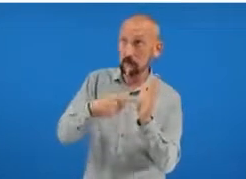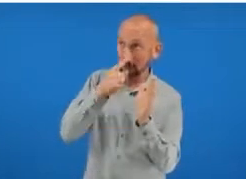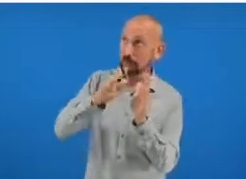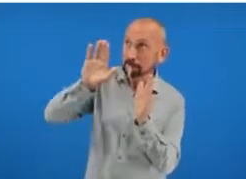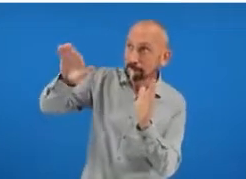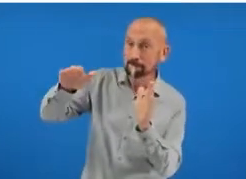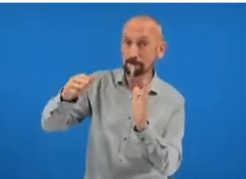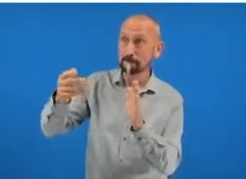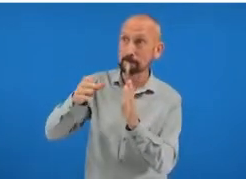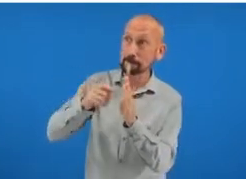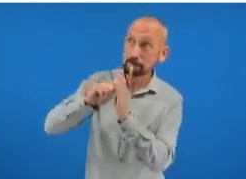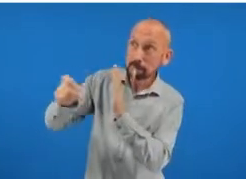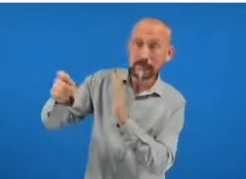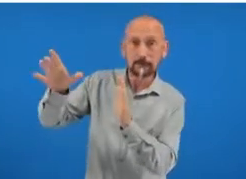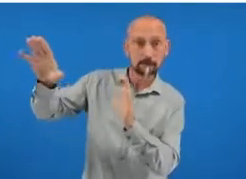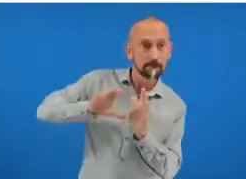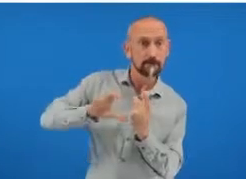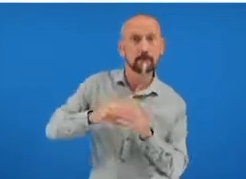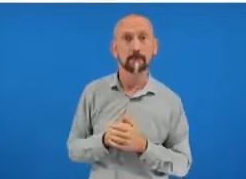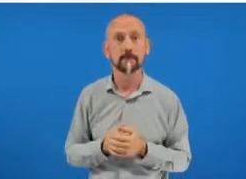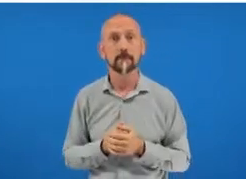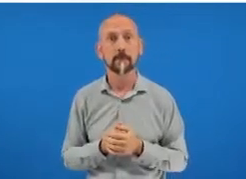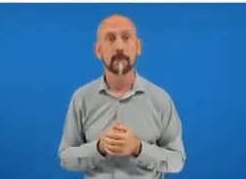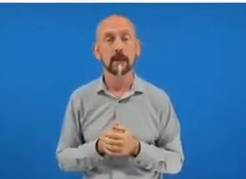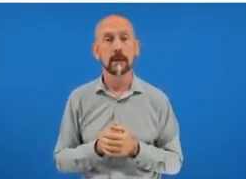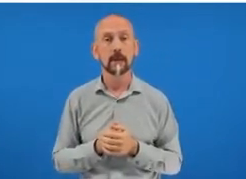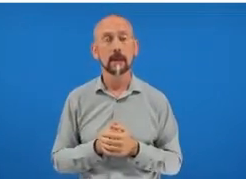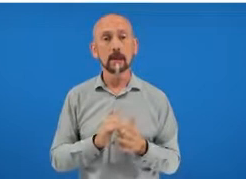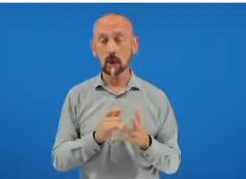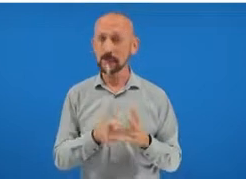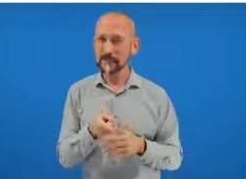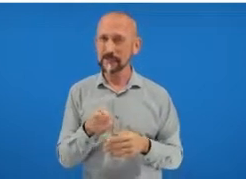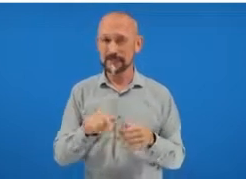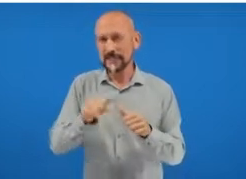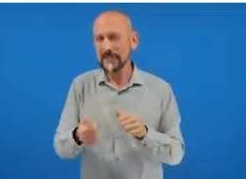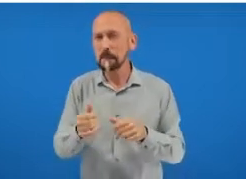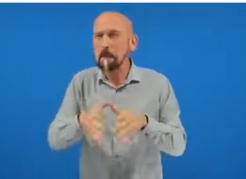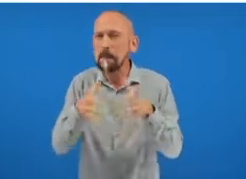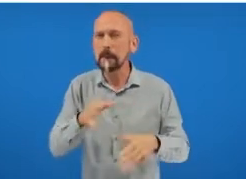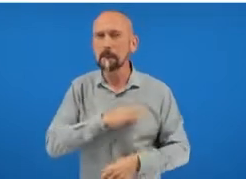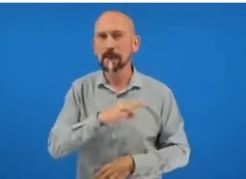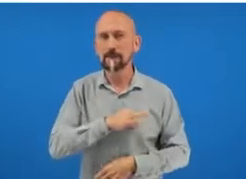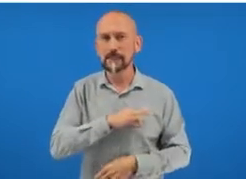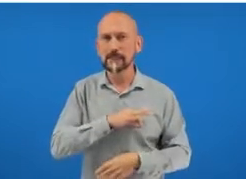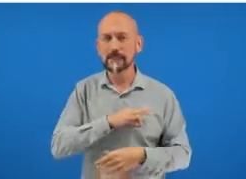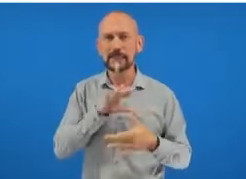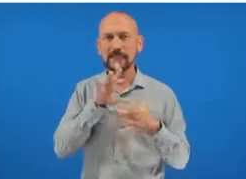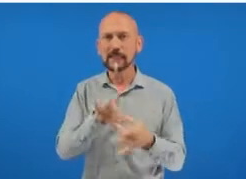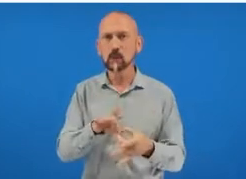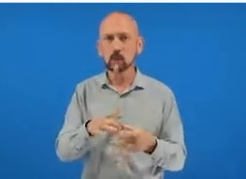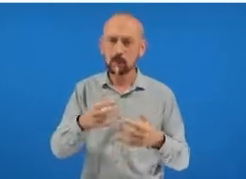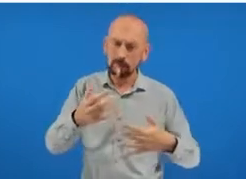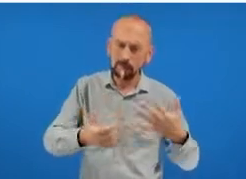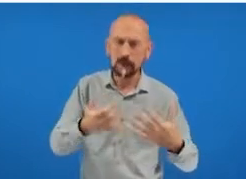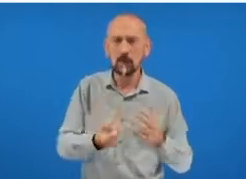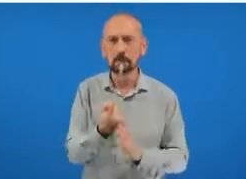So it really takes us on to one of the other big benefits of collecting outcome data, which is releasing investment for mental health.